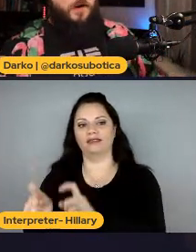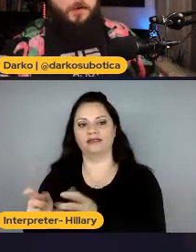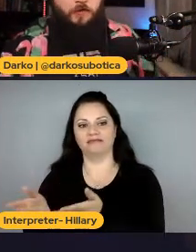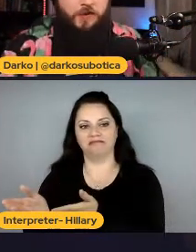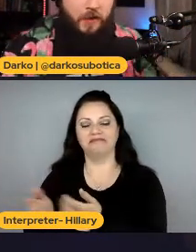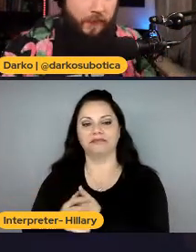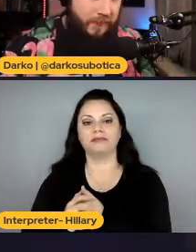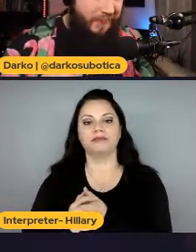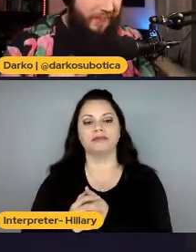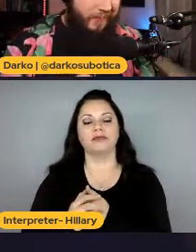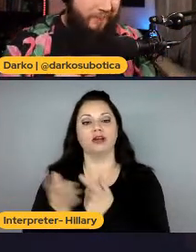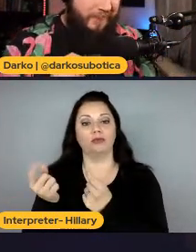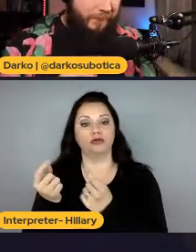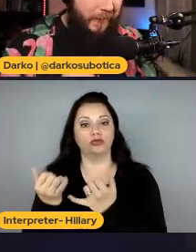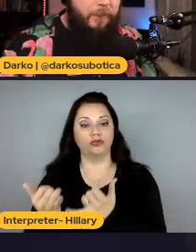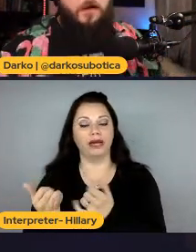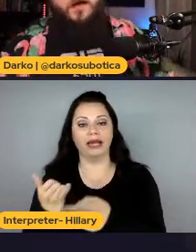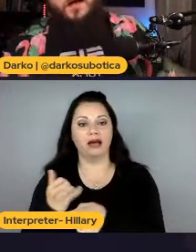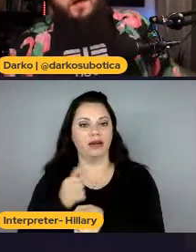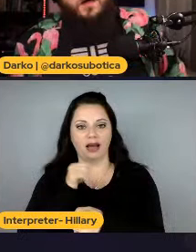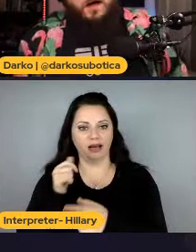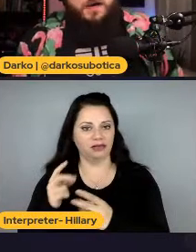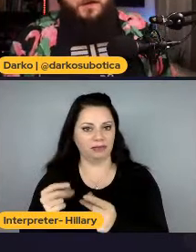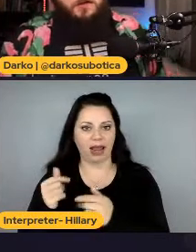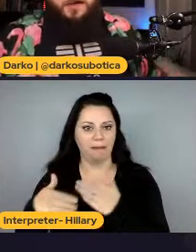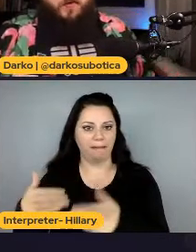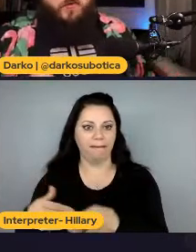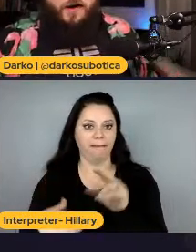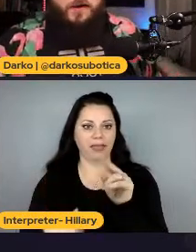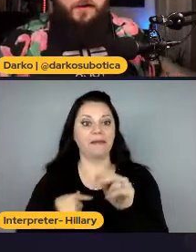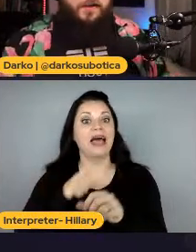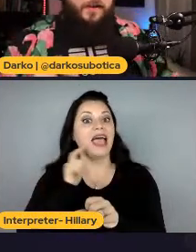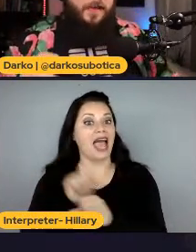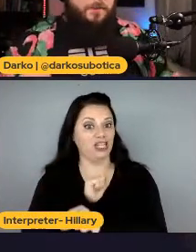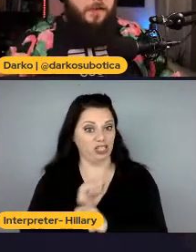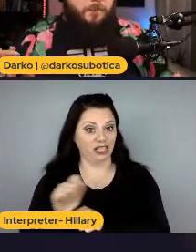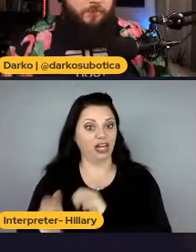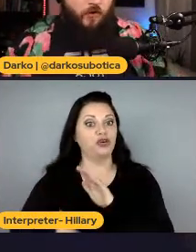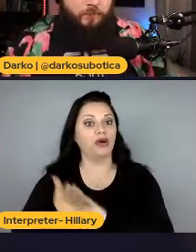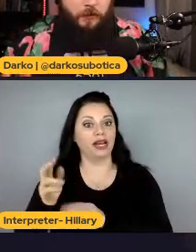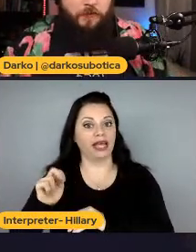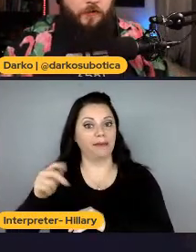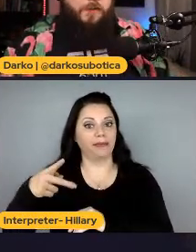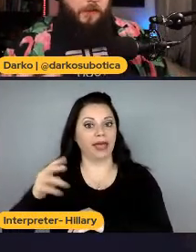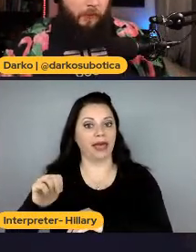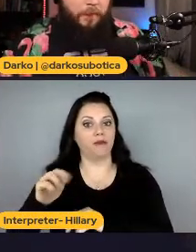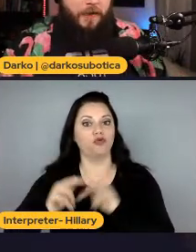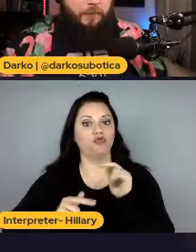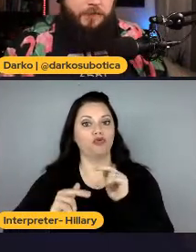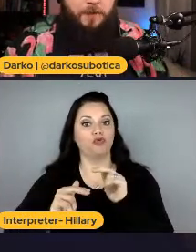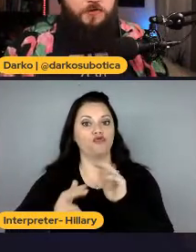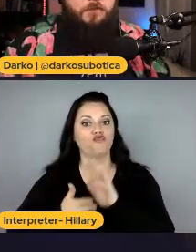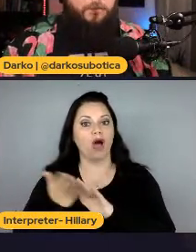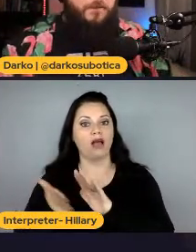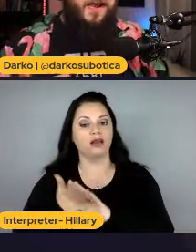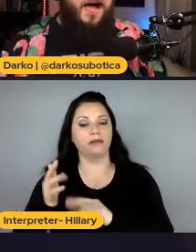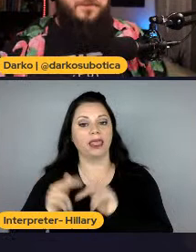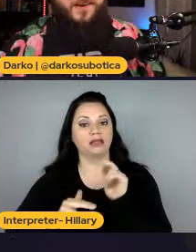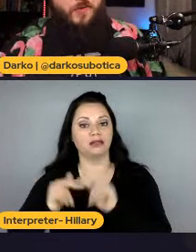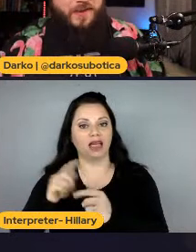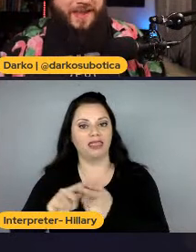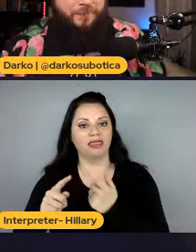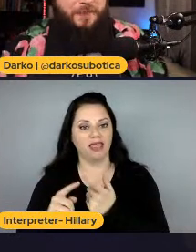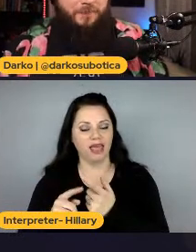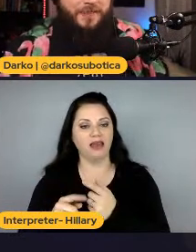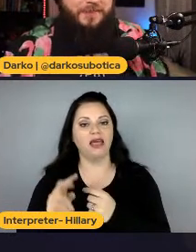So what I'm going to do right now, and this is not sped up, I'm actually going to run npm run build, right? I'm going to compile my TypeScript, and I'm